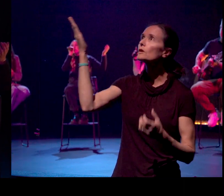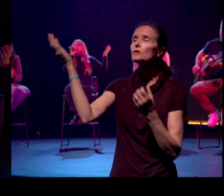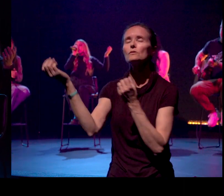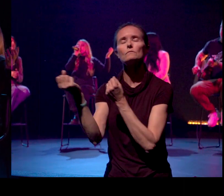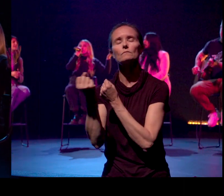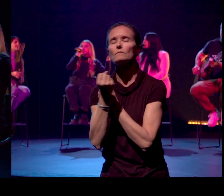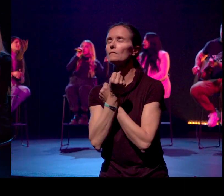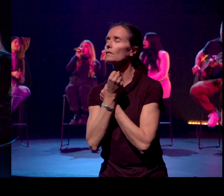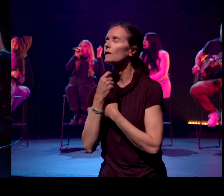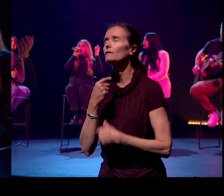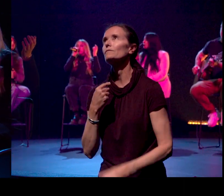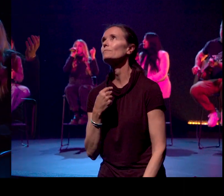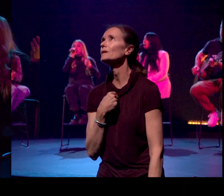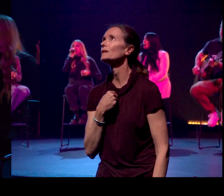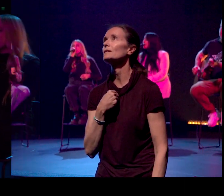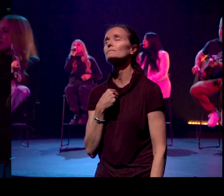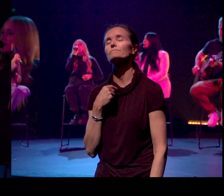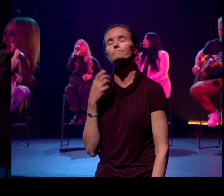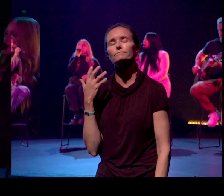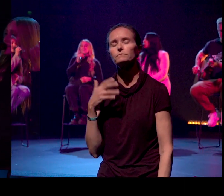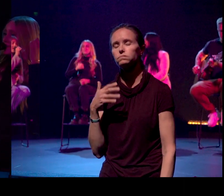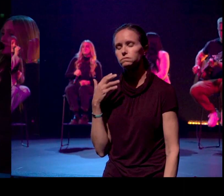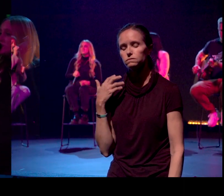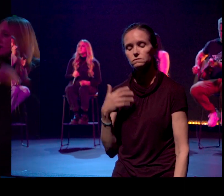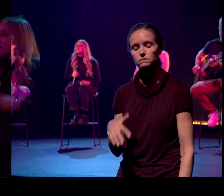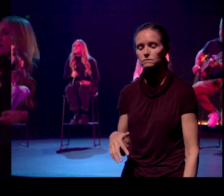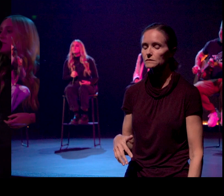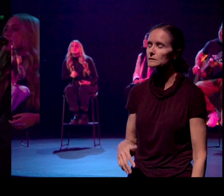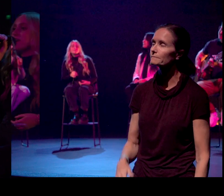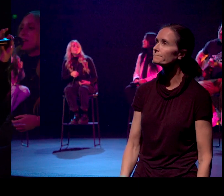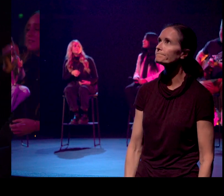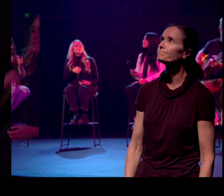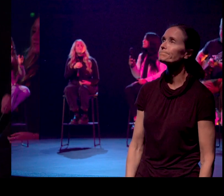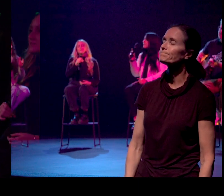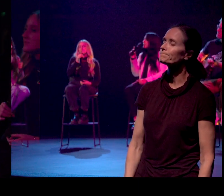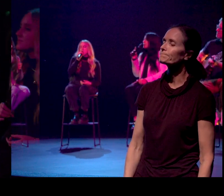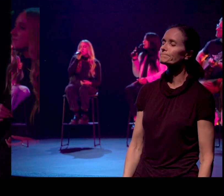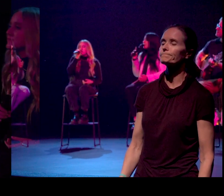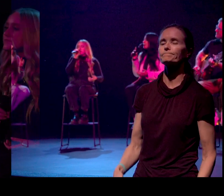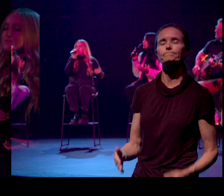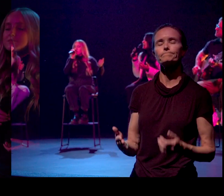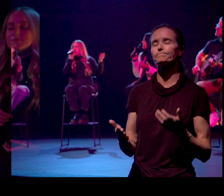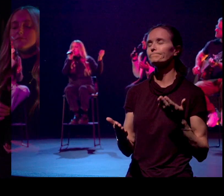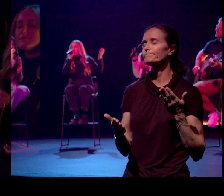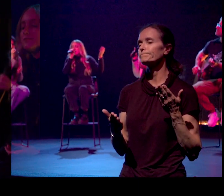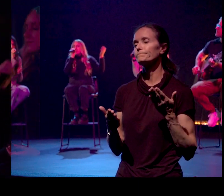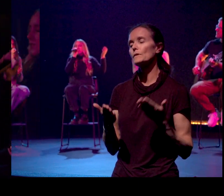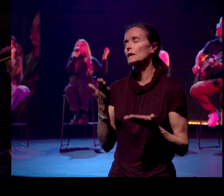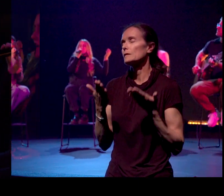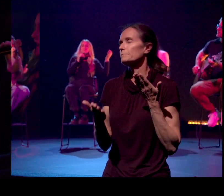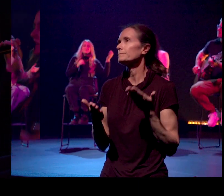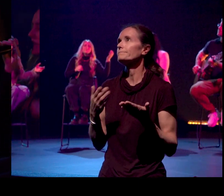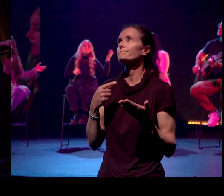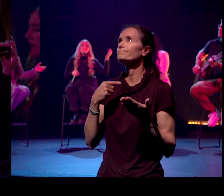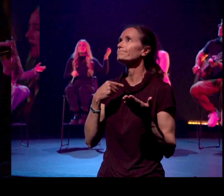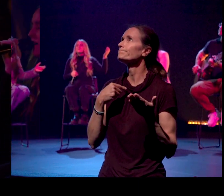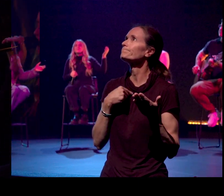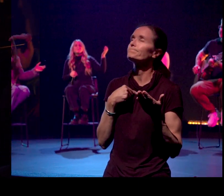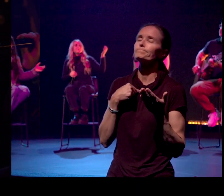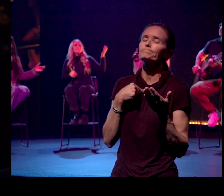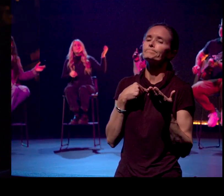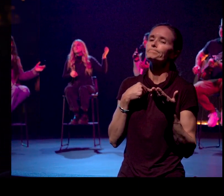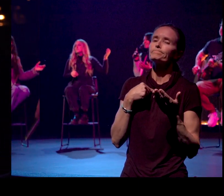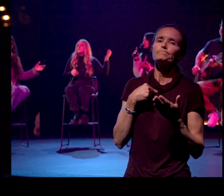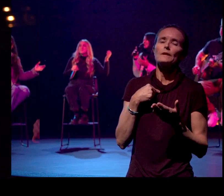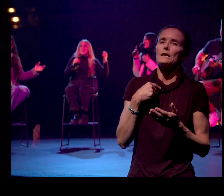me. You love me. You love me. And when I make my bed in hell, you love